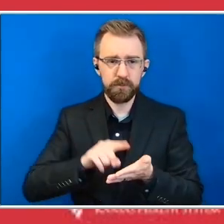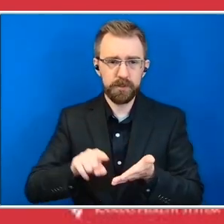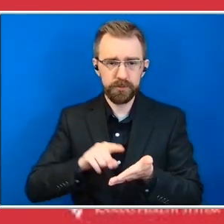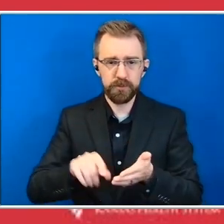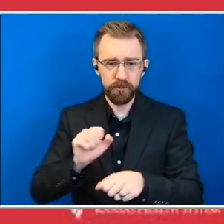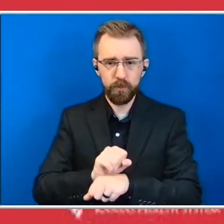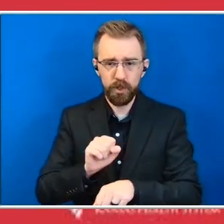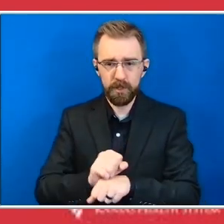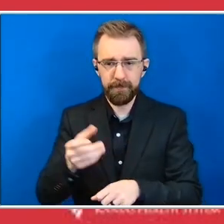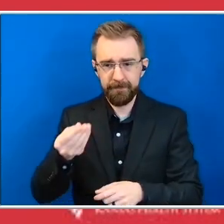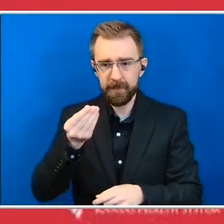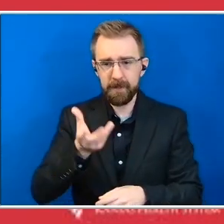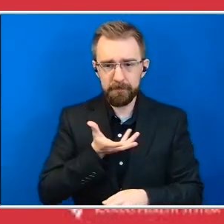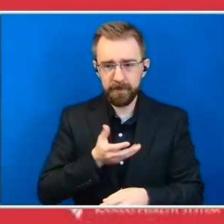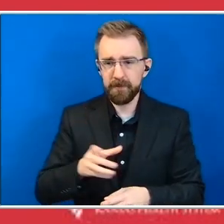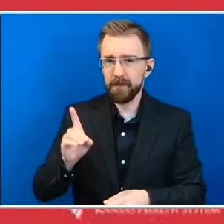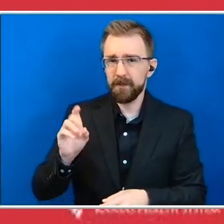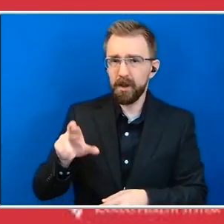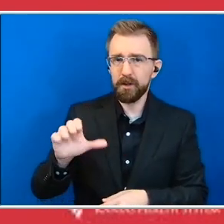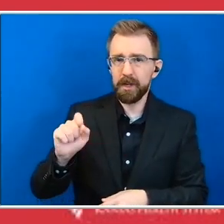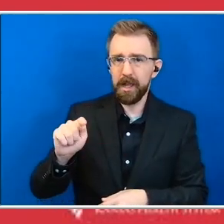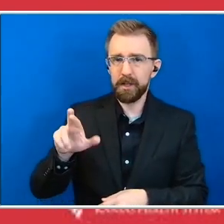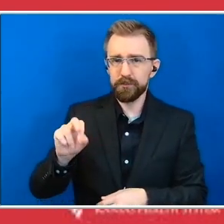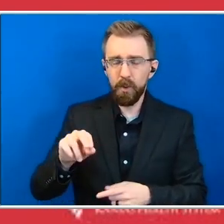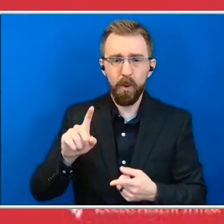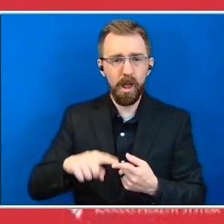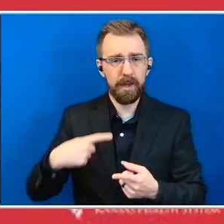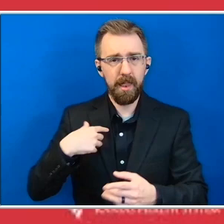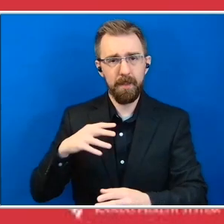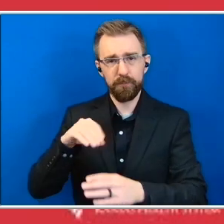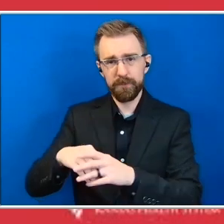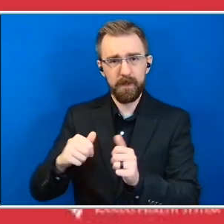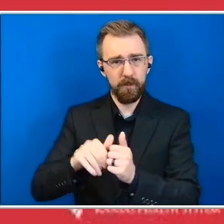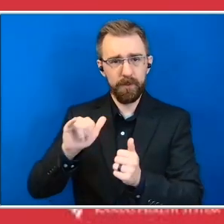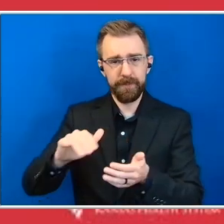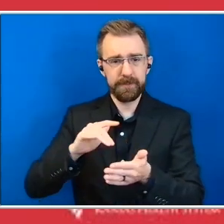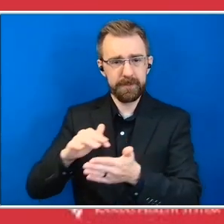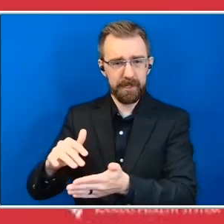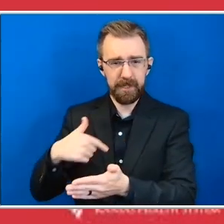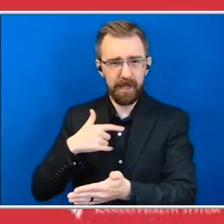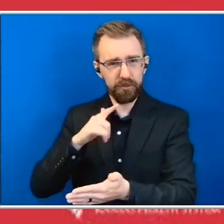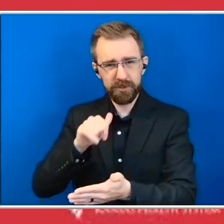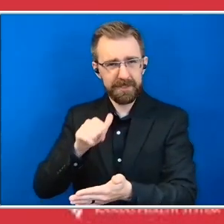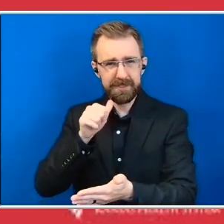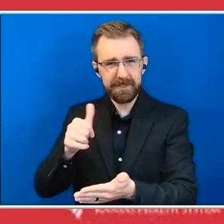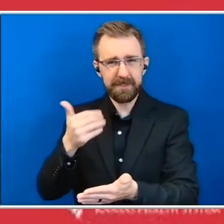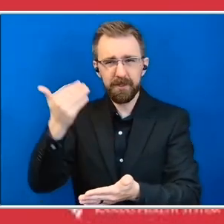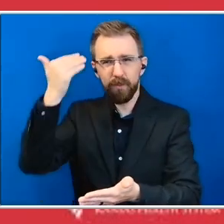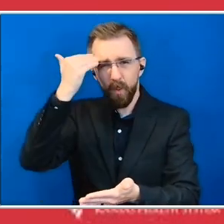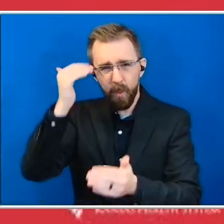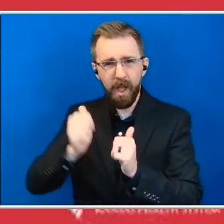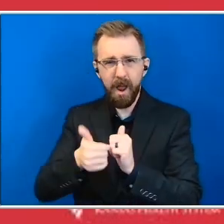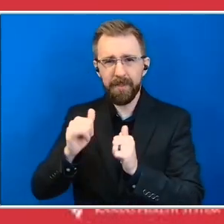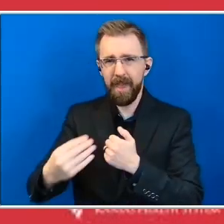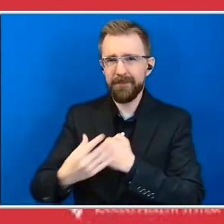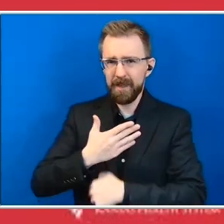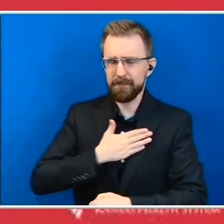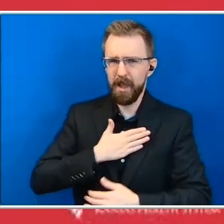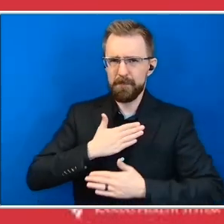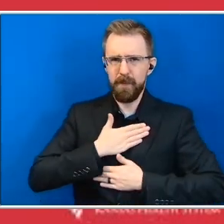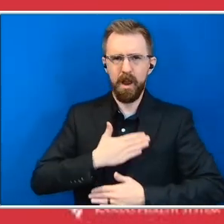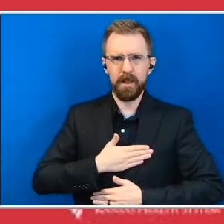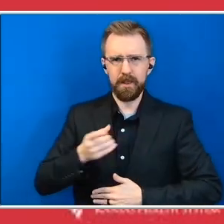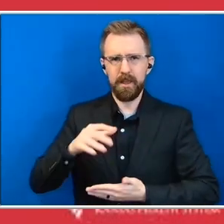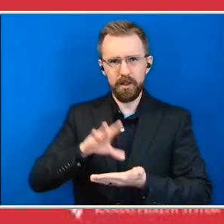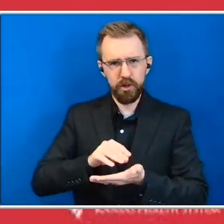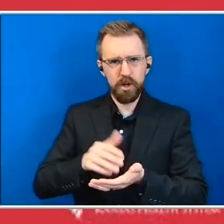told me, Dr. Castro, until I participated in the study, I really didn't know how this affected my body, and they've learned so much about